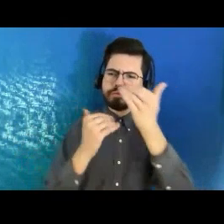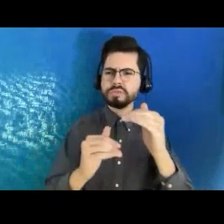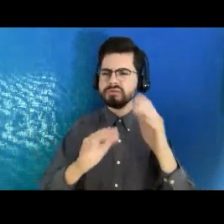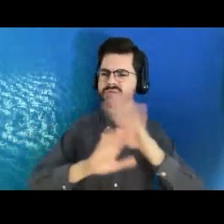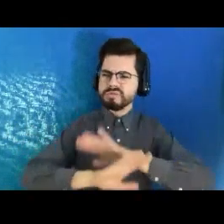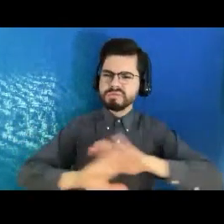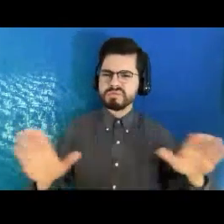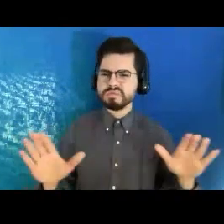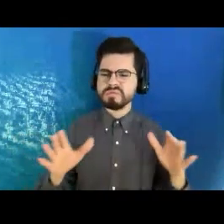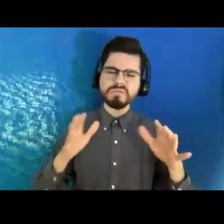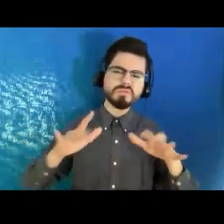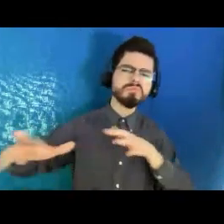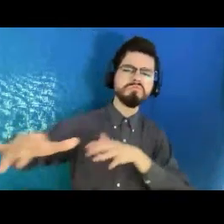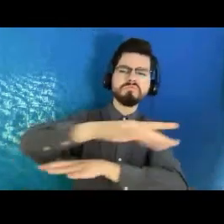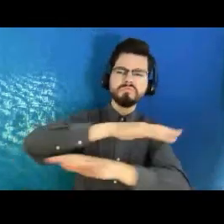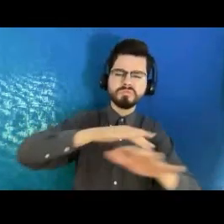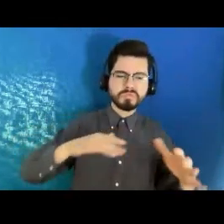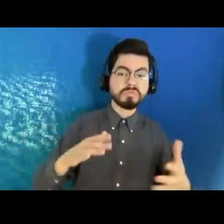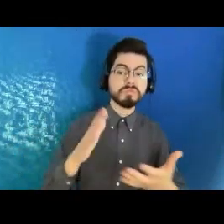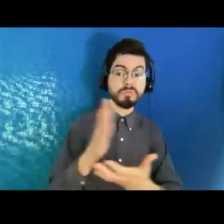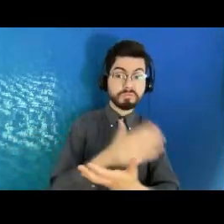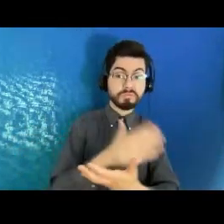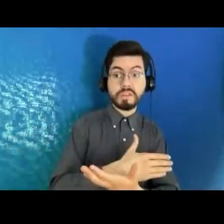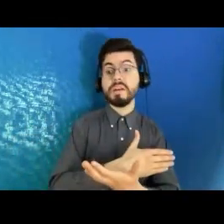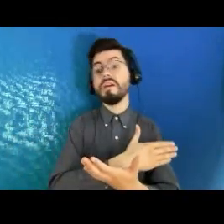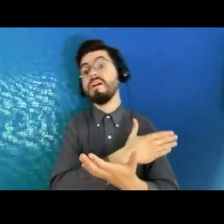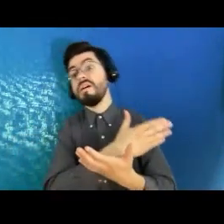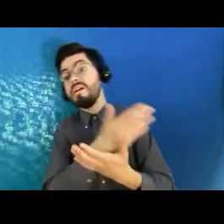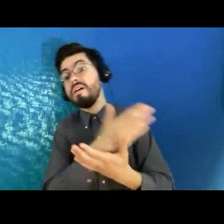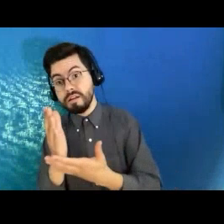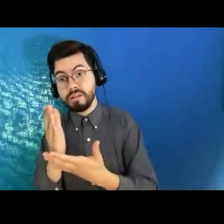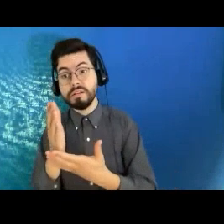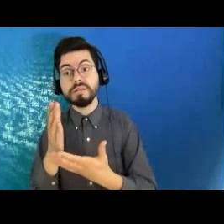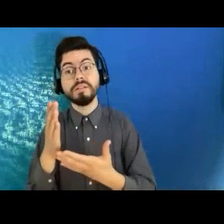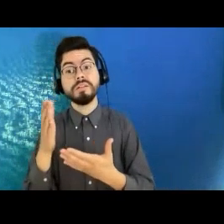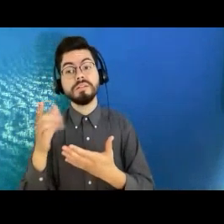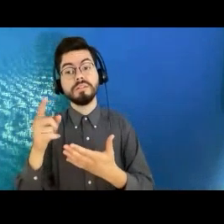over to the other side, where we have stock growers and